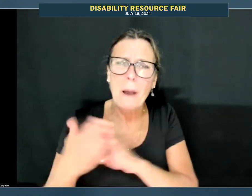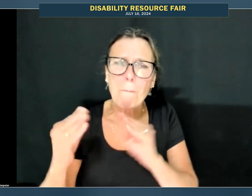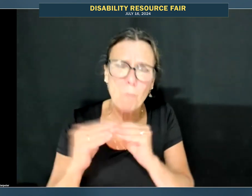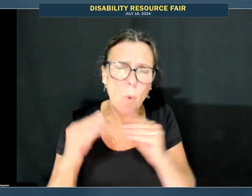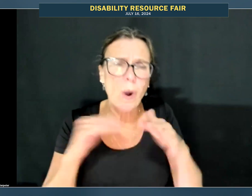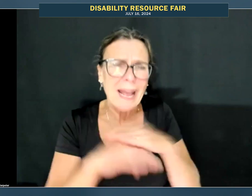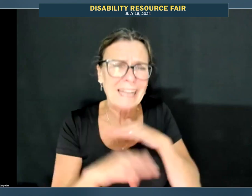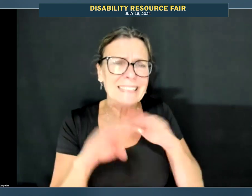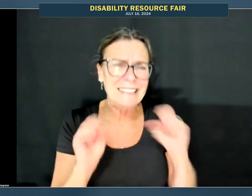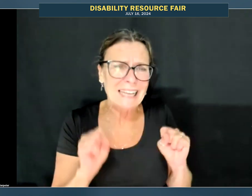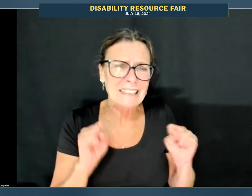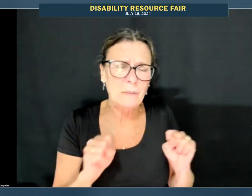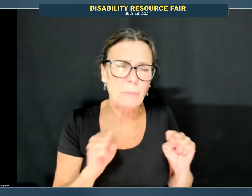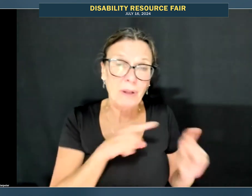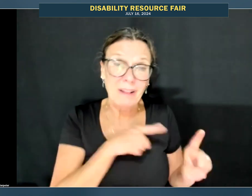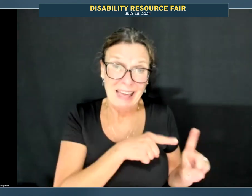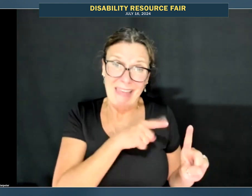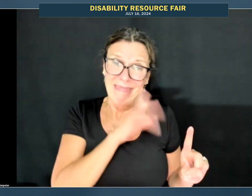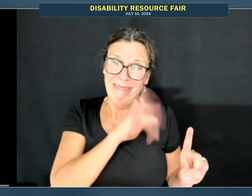recently